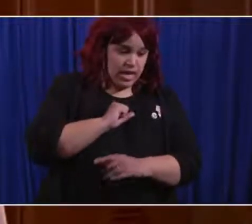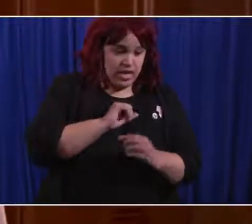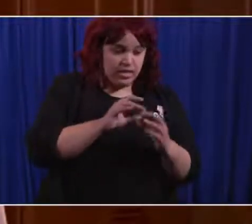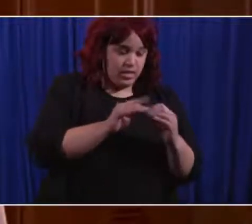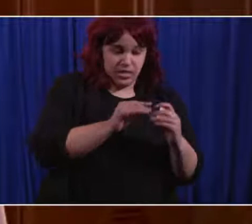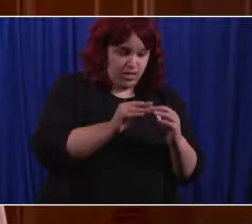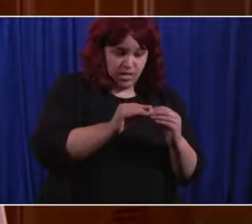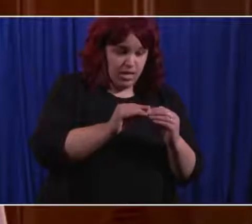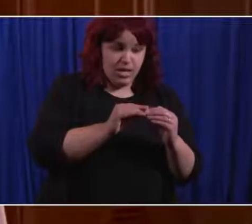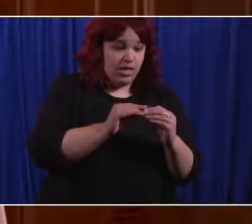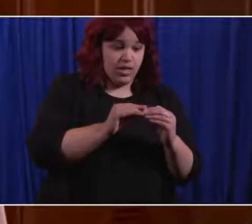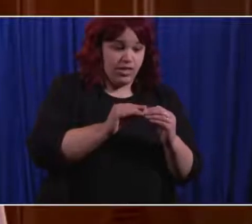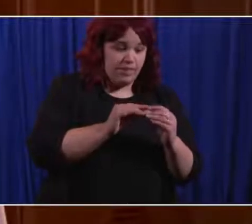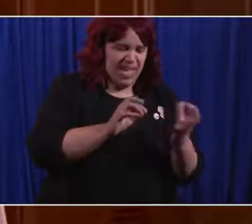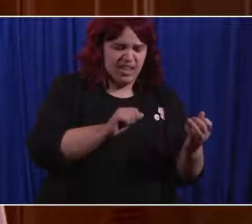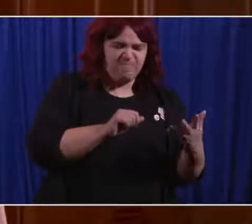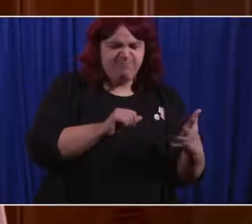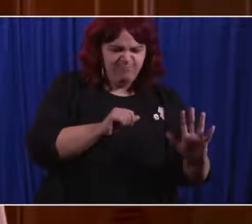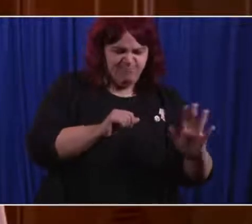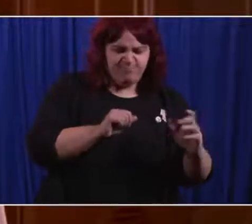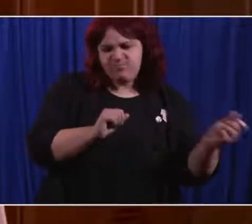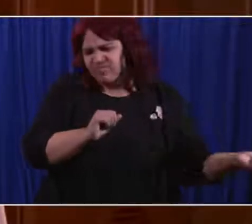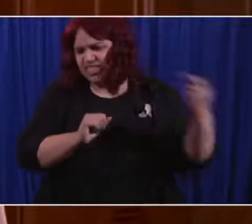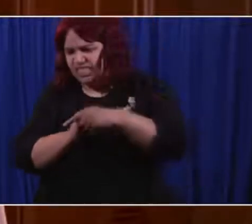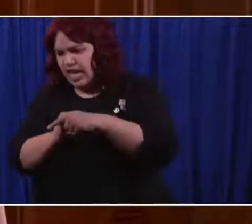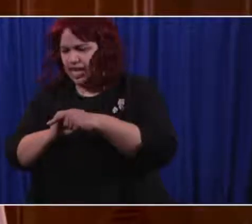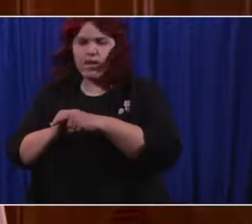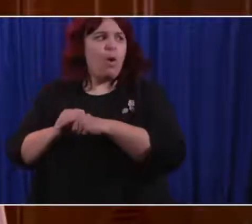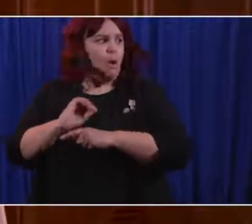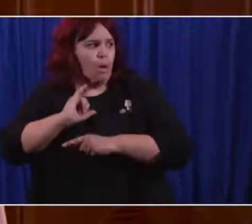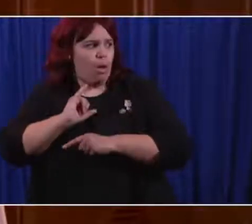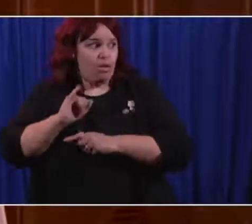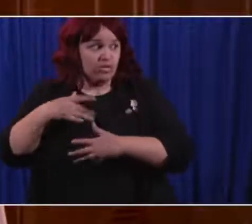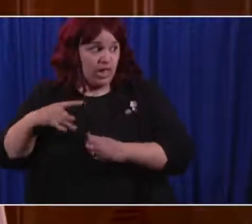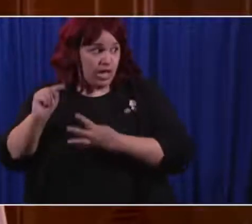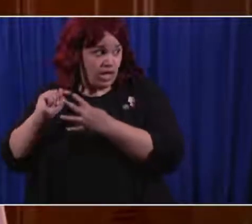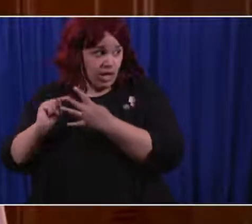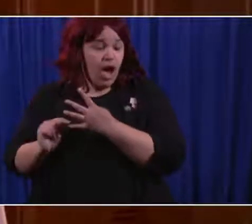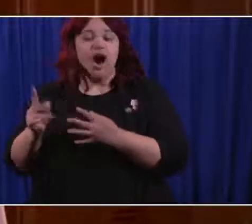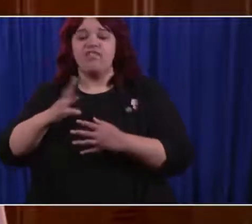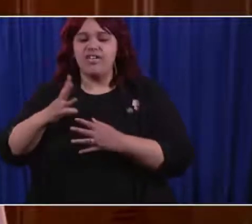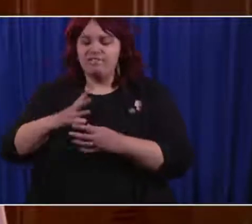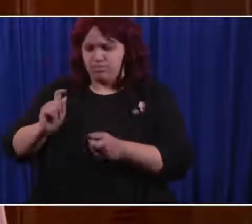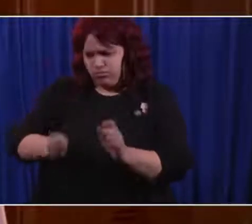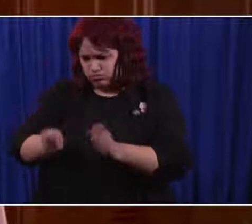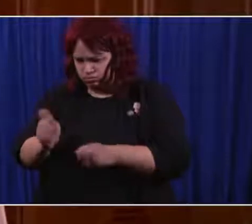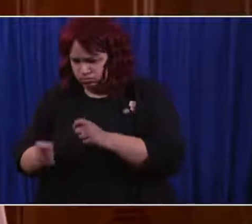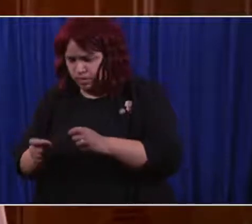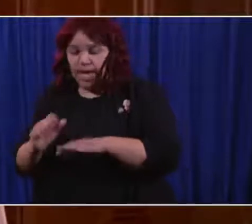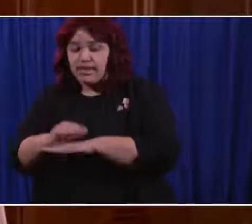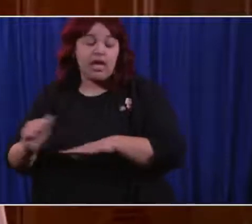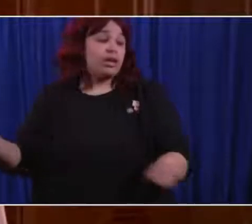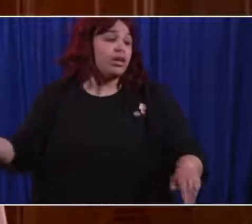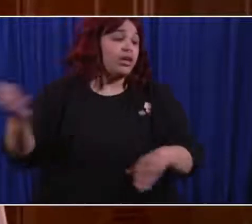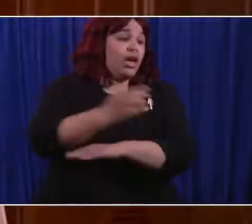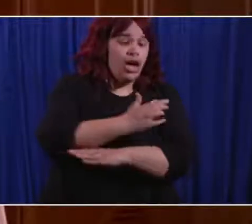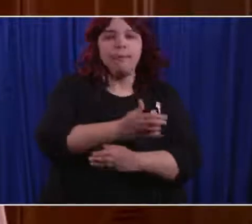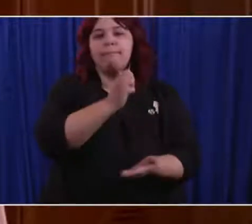they approved those things, and that was it. So, there wasn't a long period of time